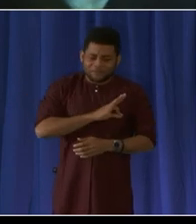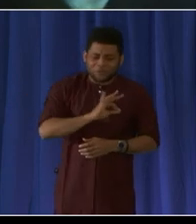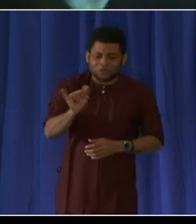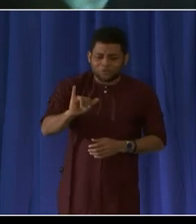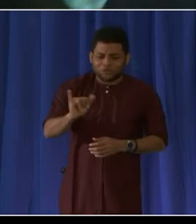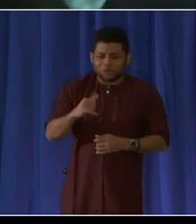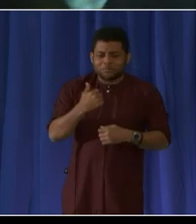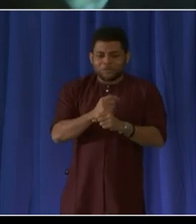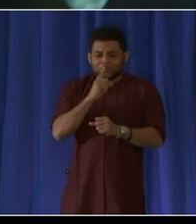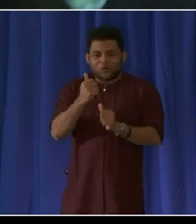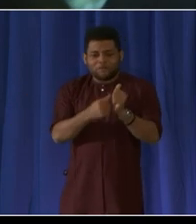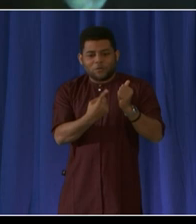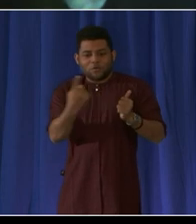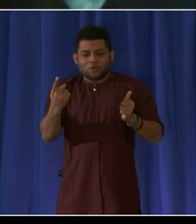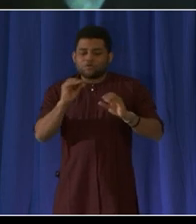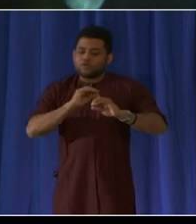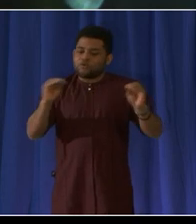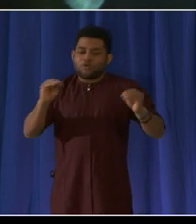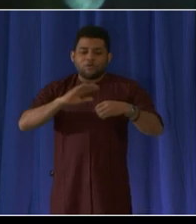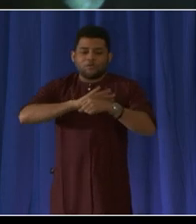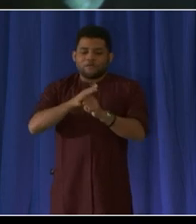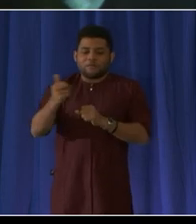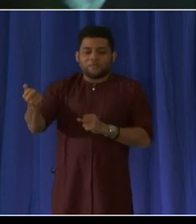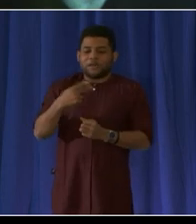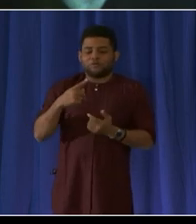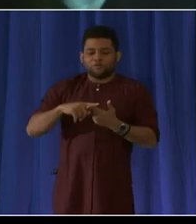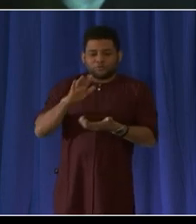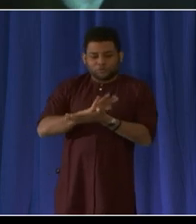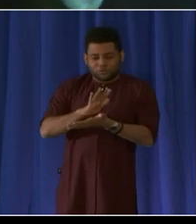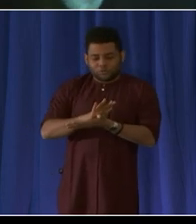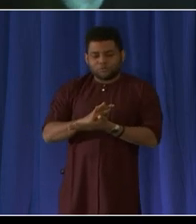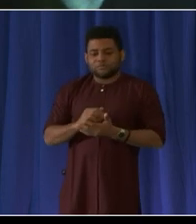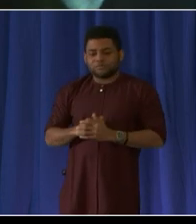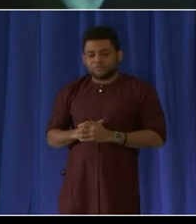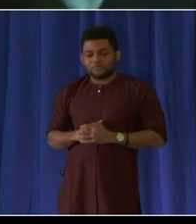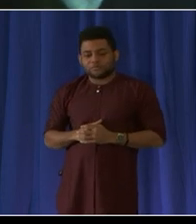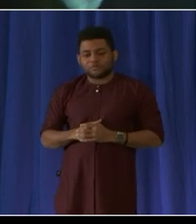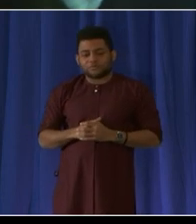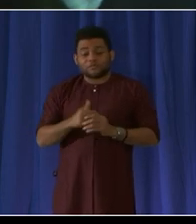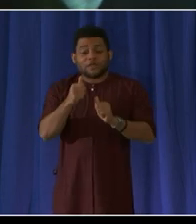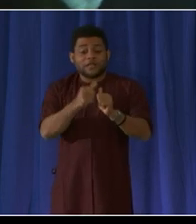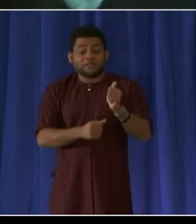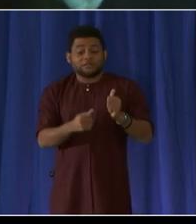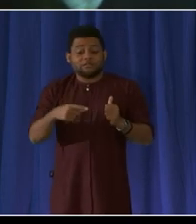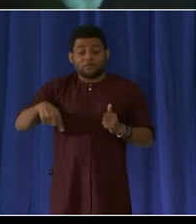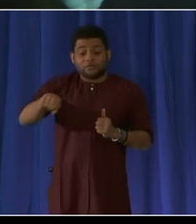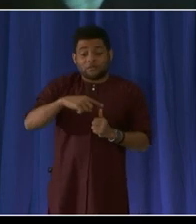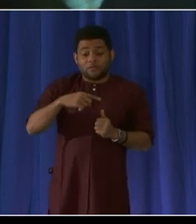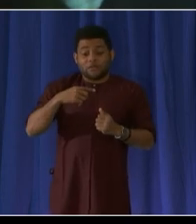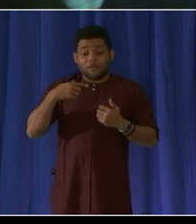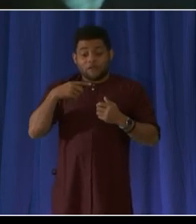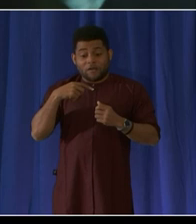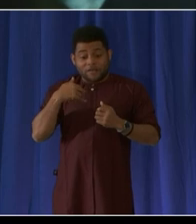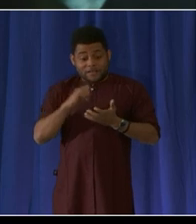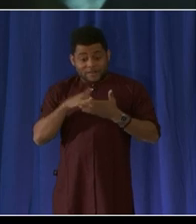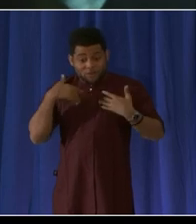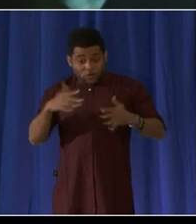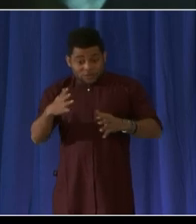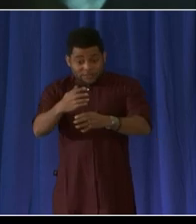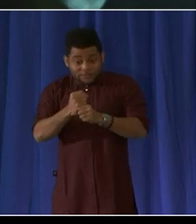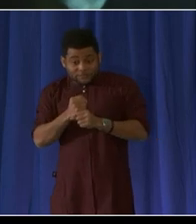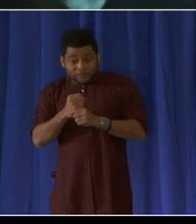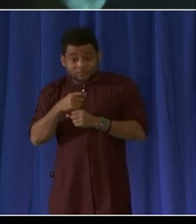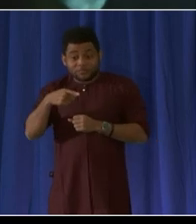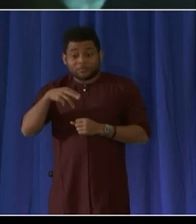ensure that everyone is COVID-free. Each of the schools have received 20 kits per enrolled pre-K